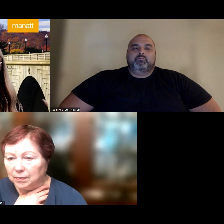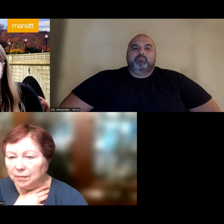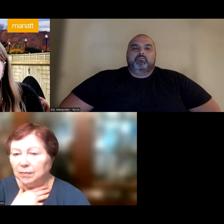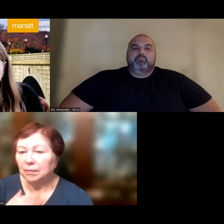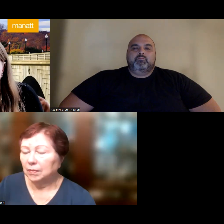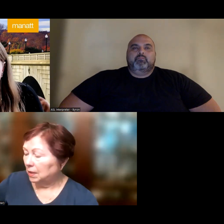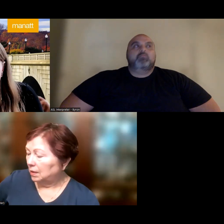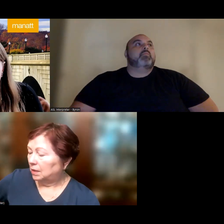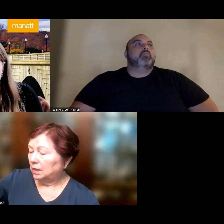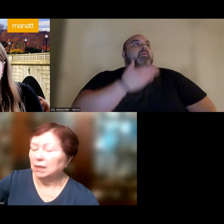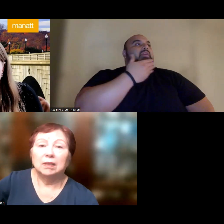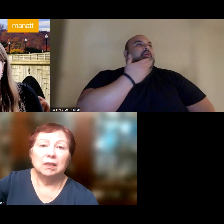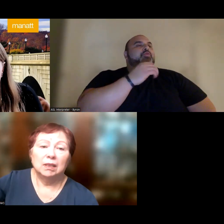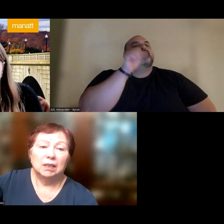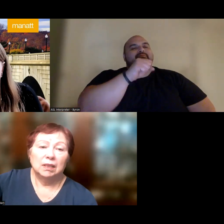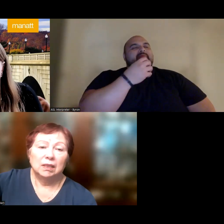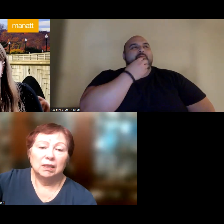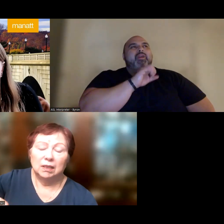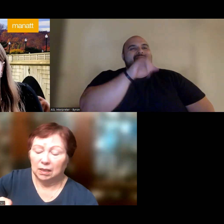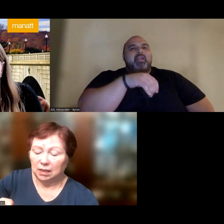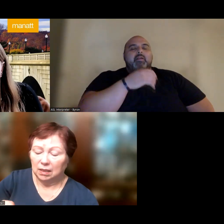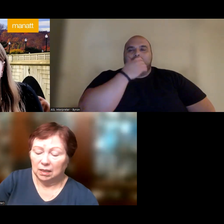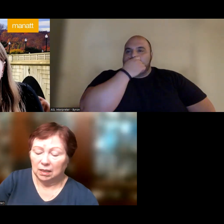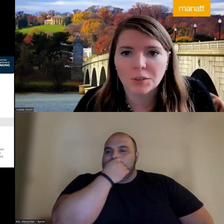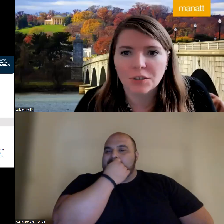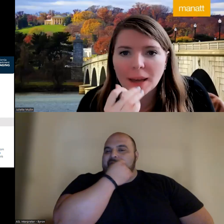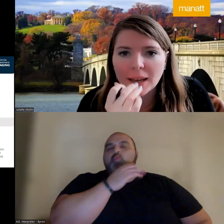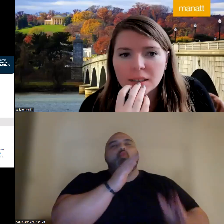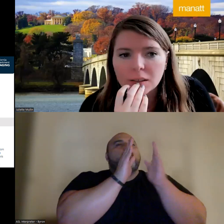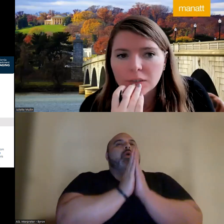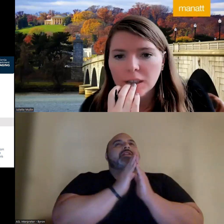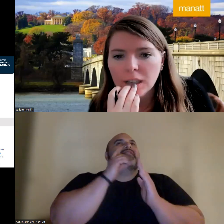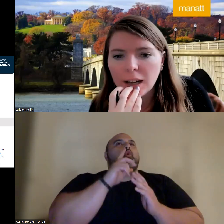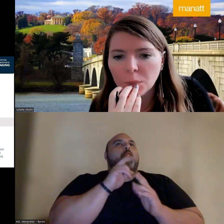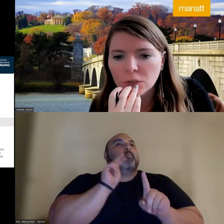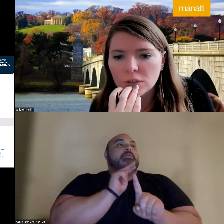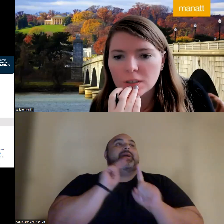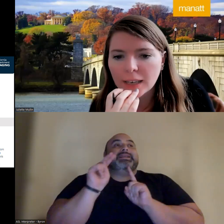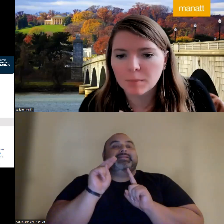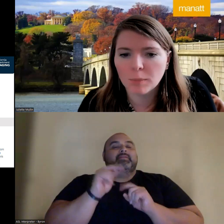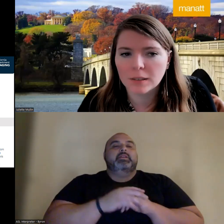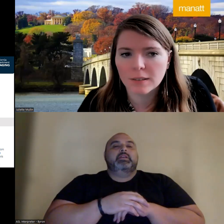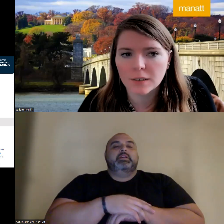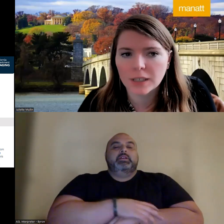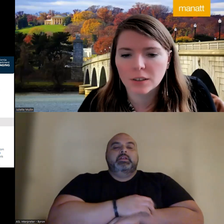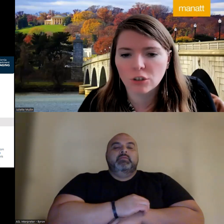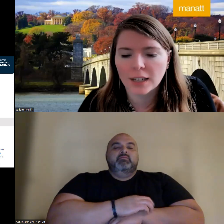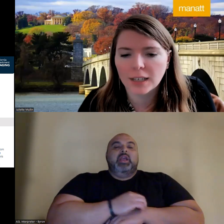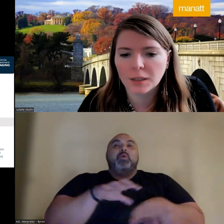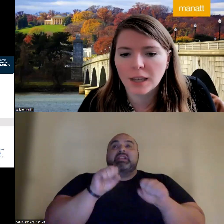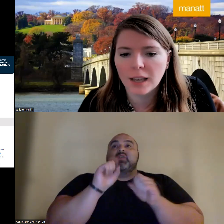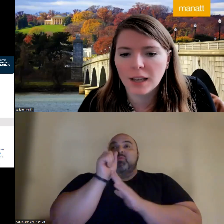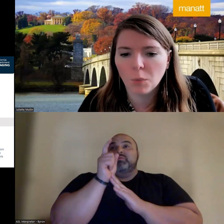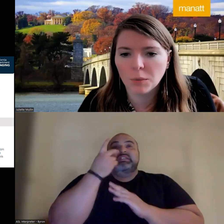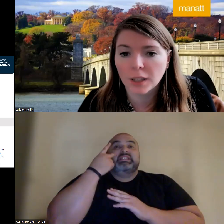Thank you, Melody. Definitely appreciate that request for perspective. I will just take a moment to see if